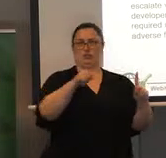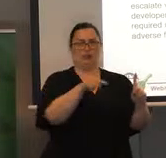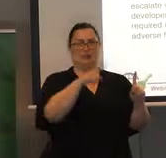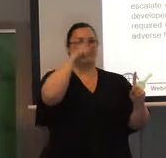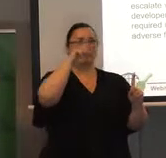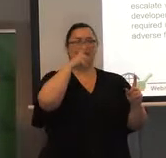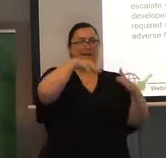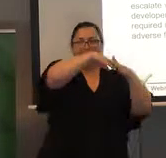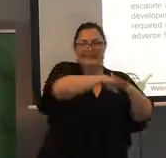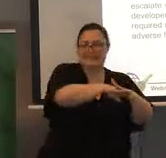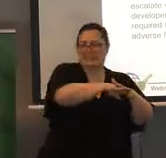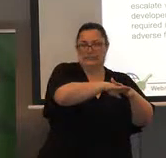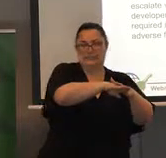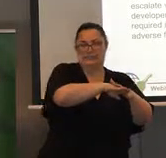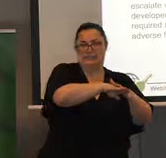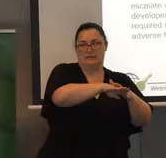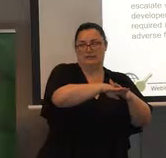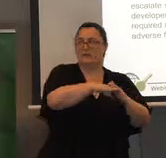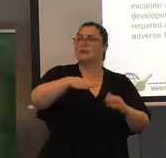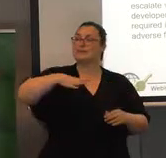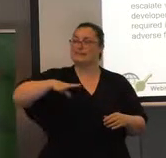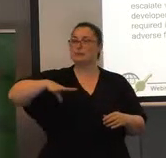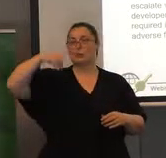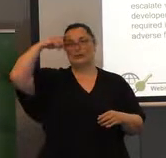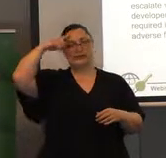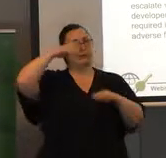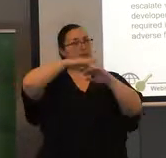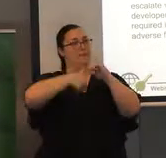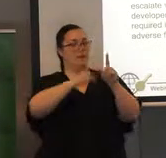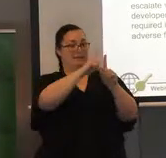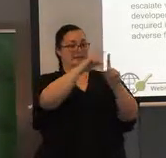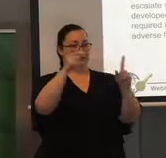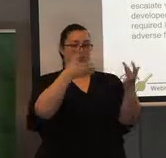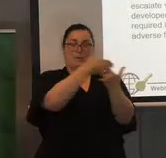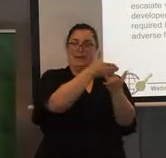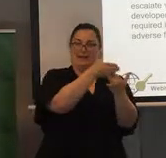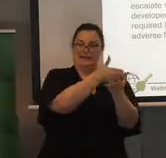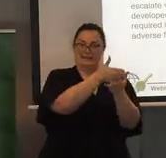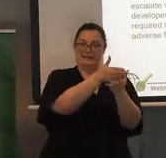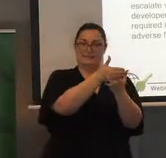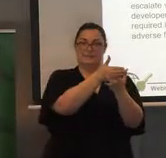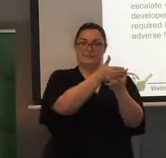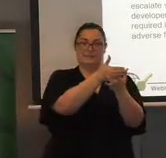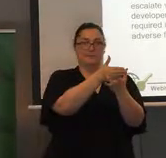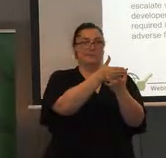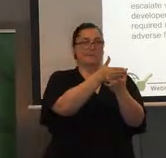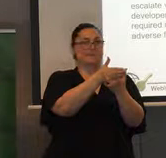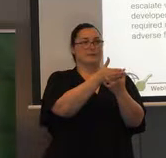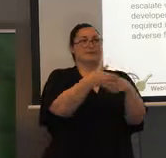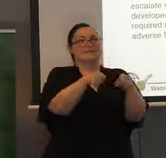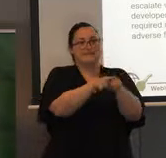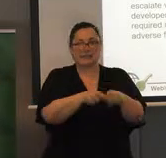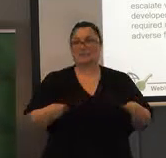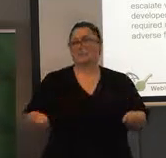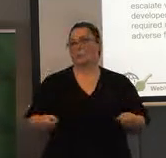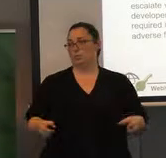get through the door. Start to think about the digital accessibility as the digital equivalent